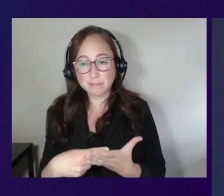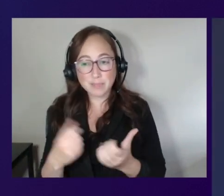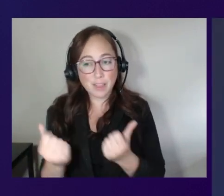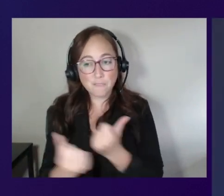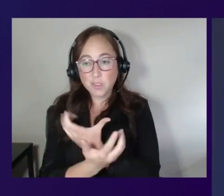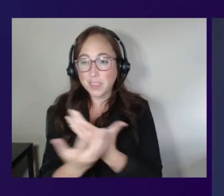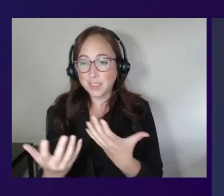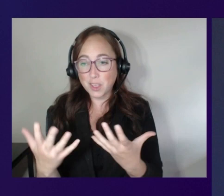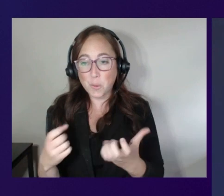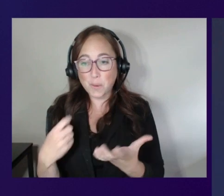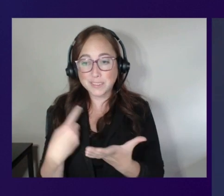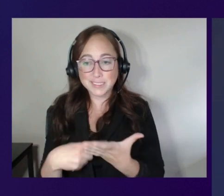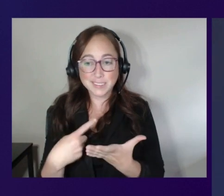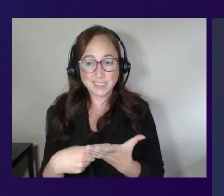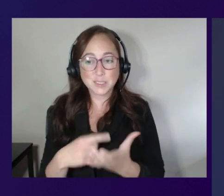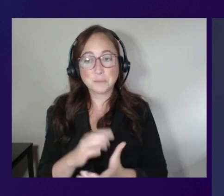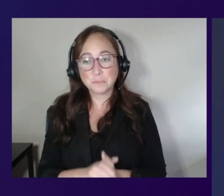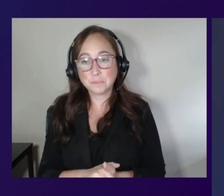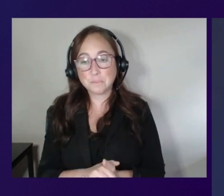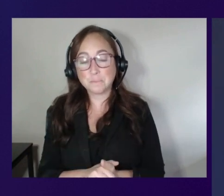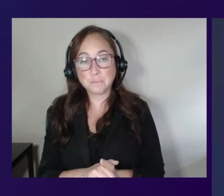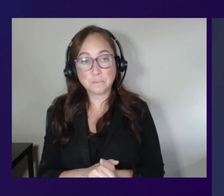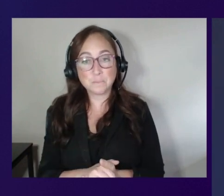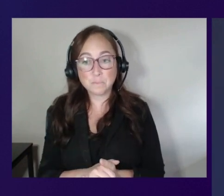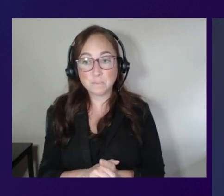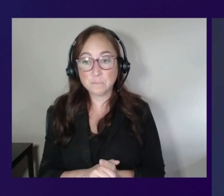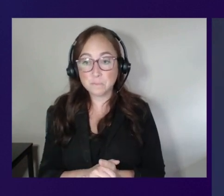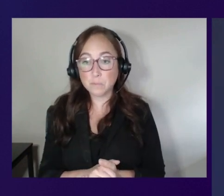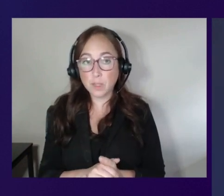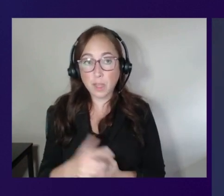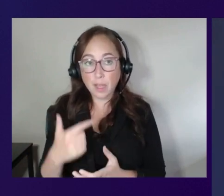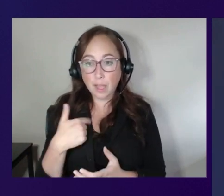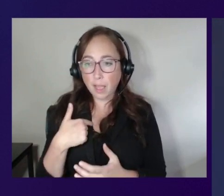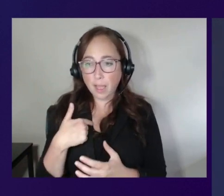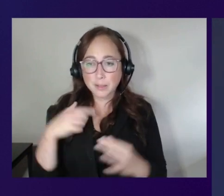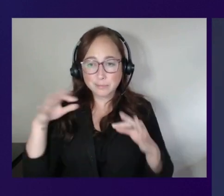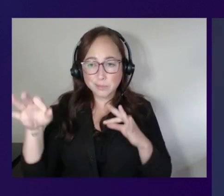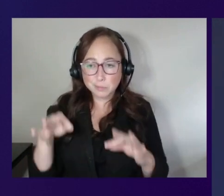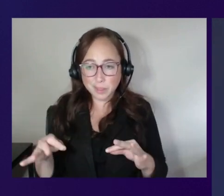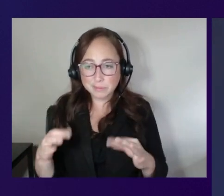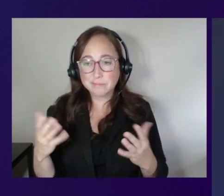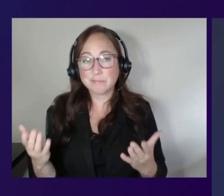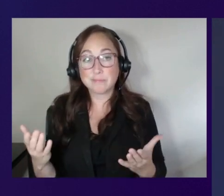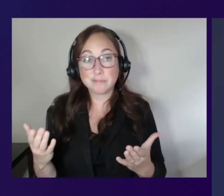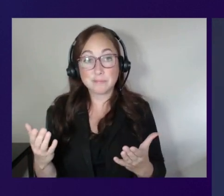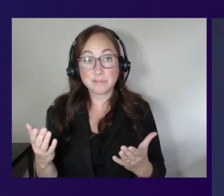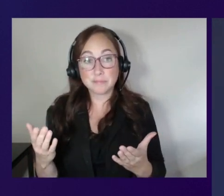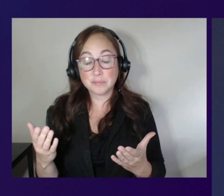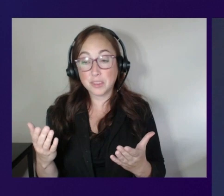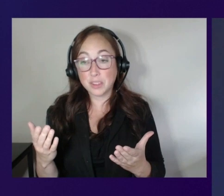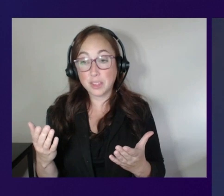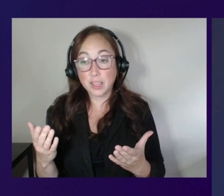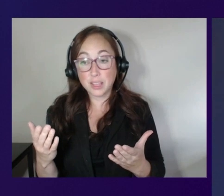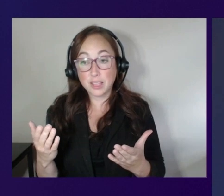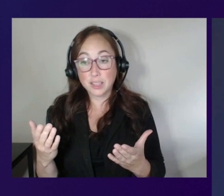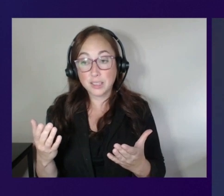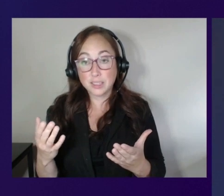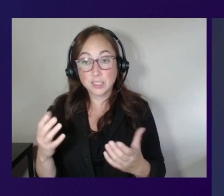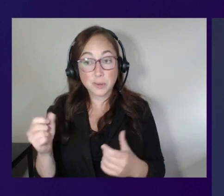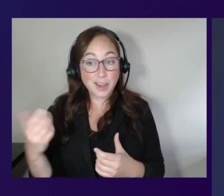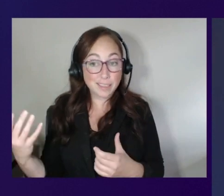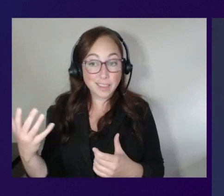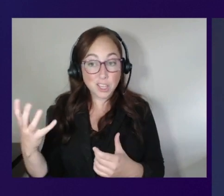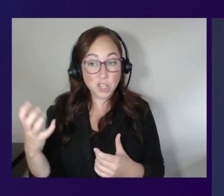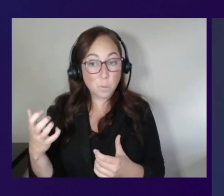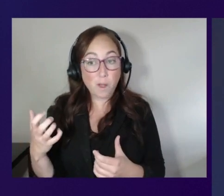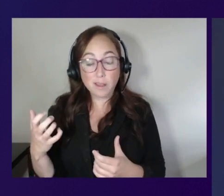cover. So let me just put it this way: is there anything that you want to get out to the audience in